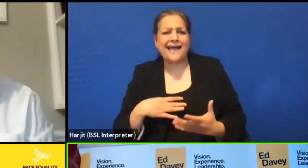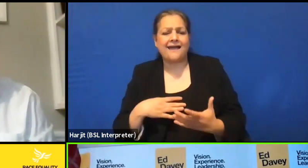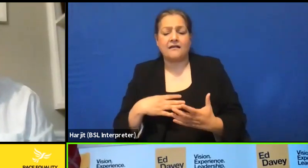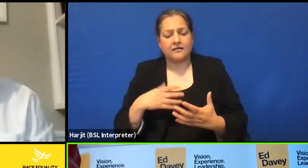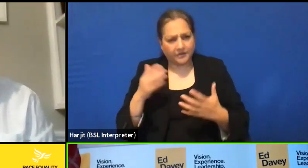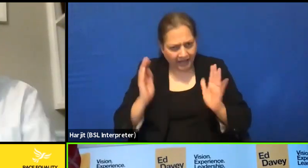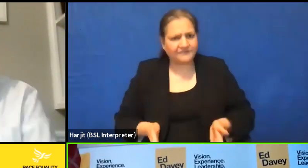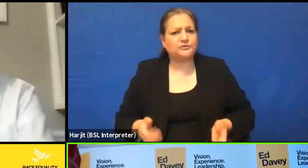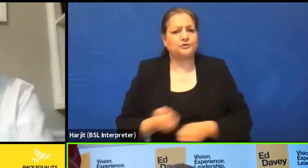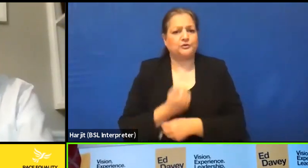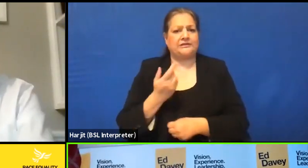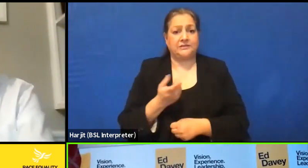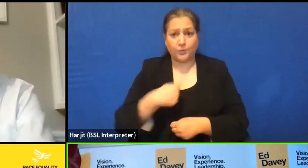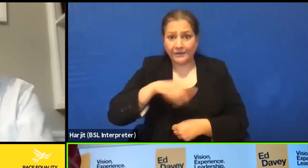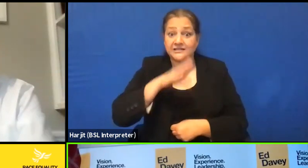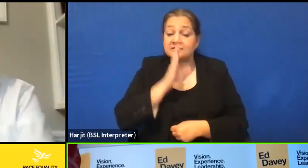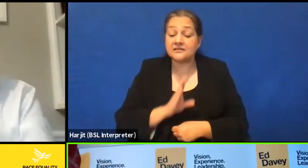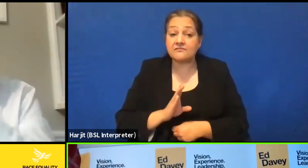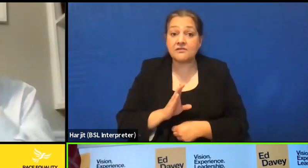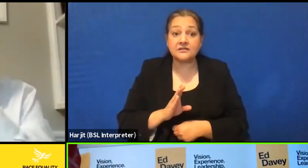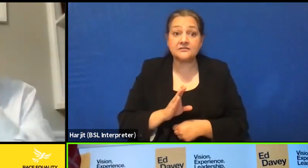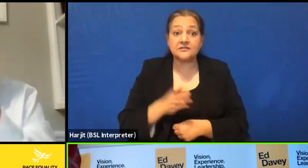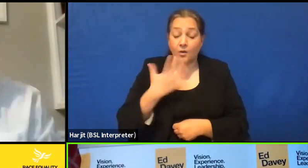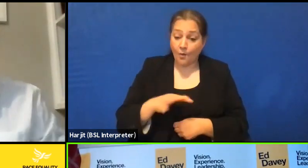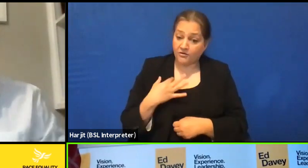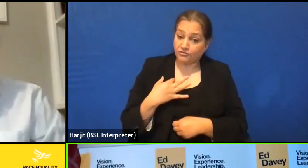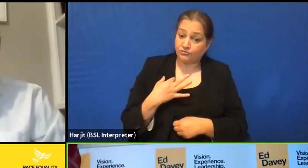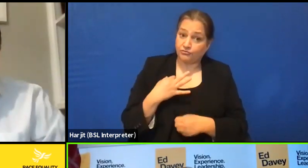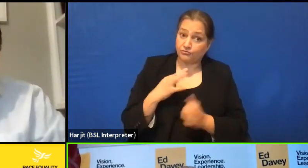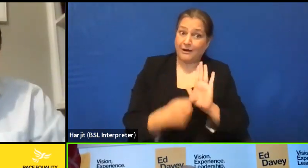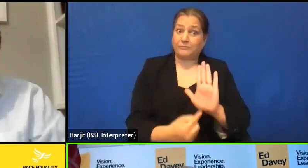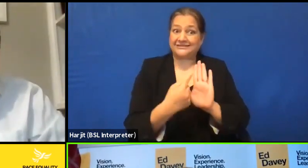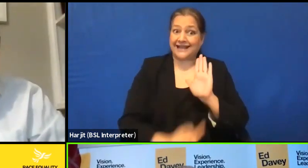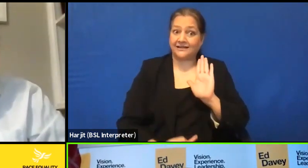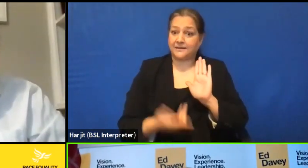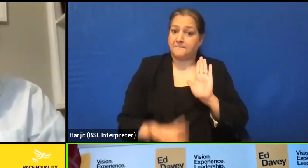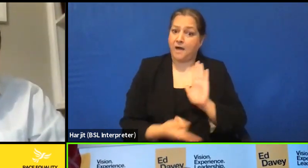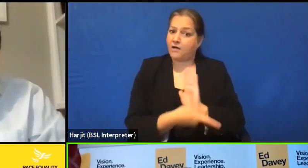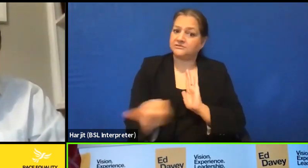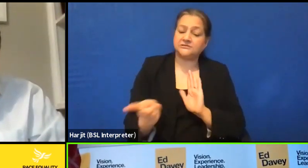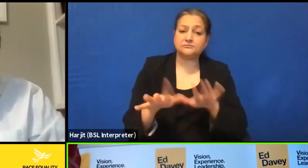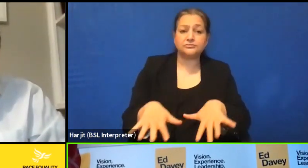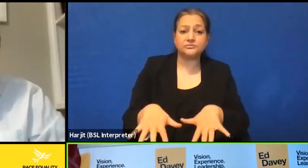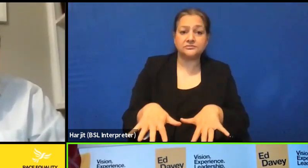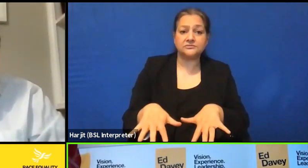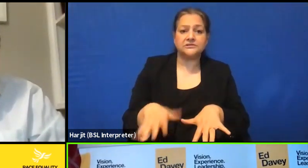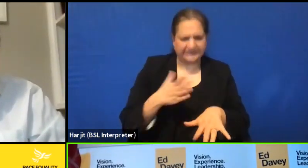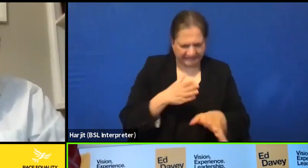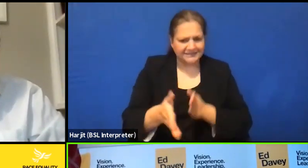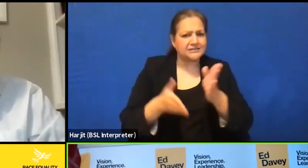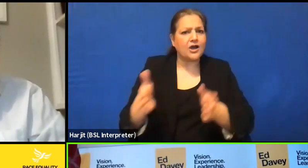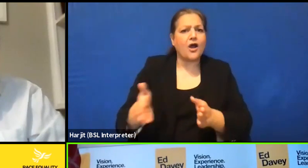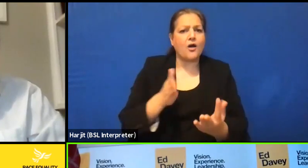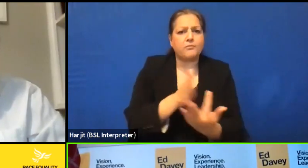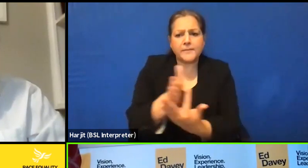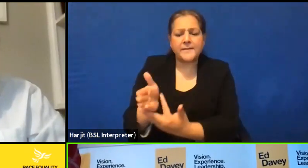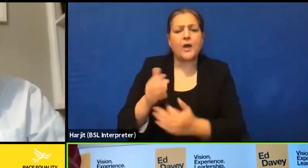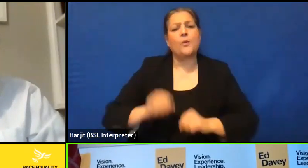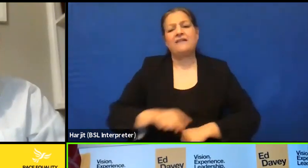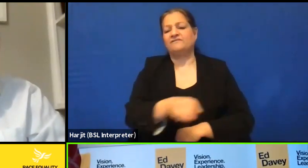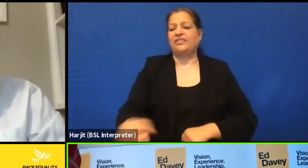are serious about representing modern Britain and going out to these communities, we have to reach out. We can't sit here waiting for people to come to